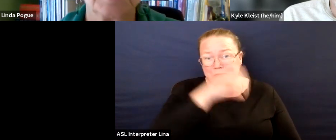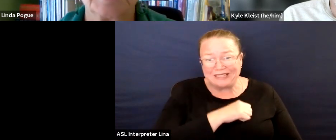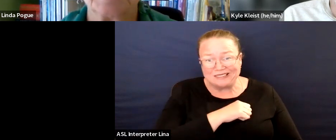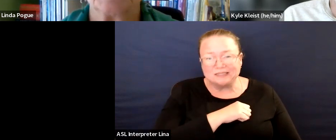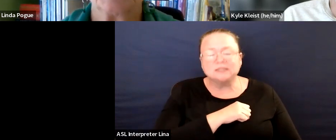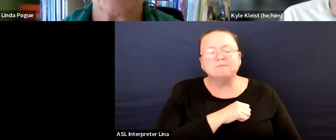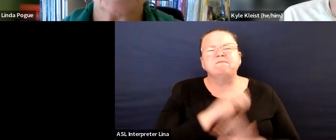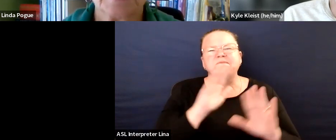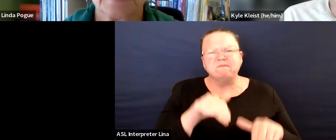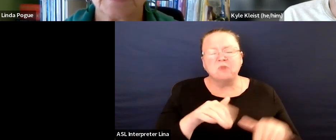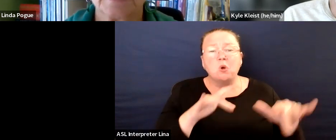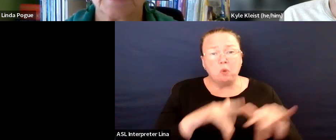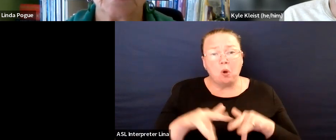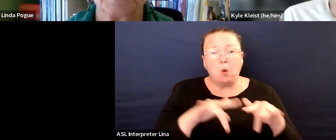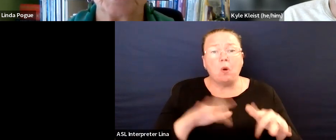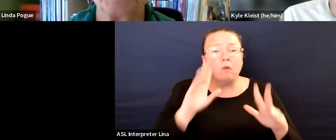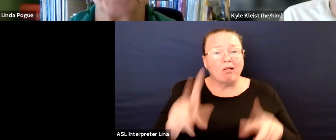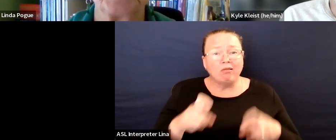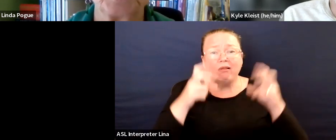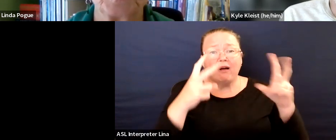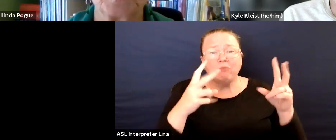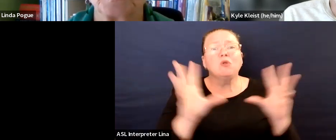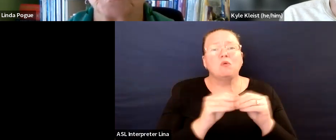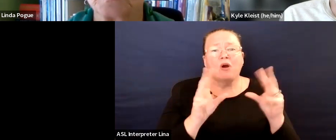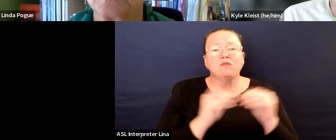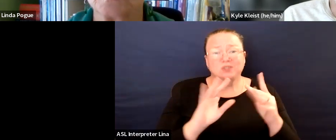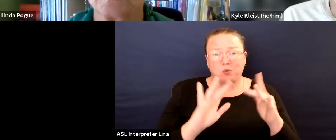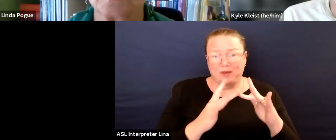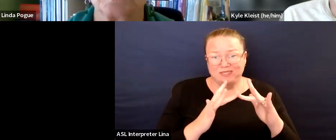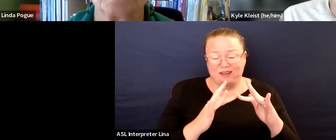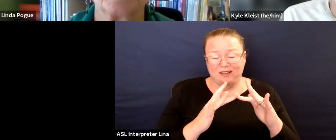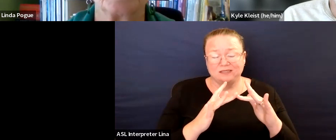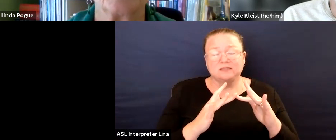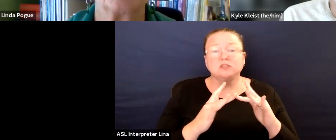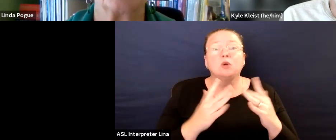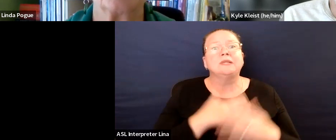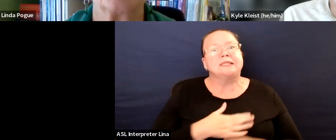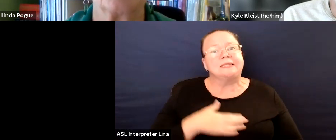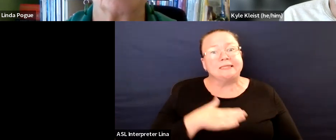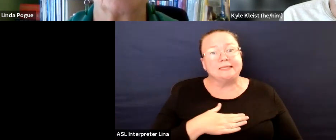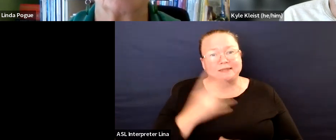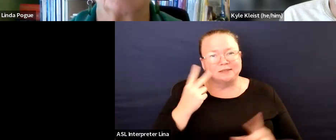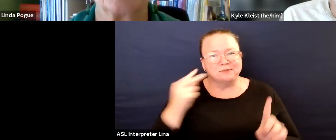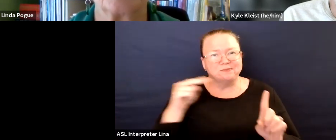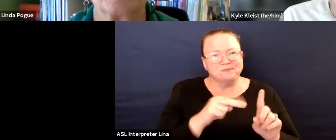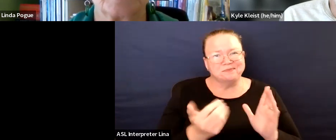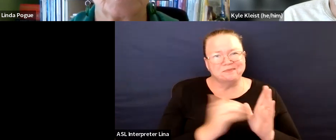recording will be added to the conference website, so please check back.